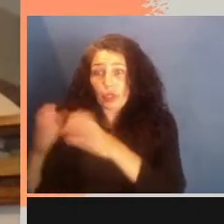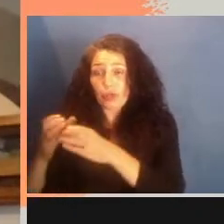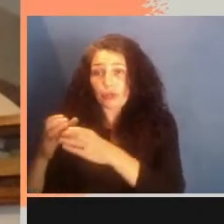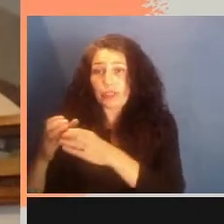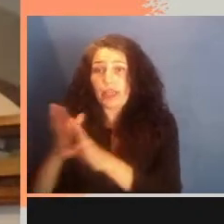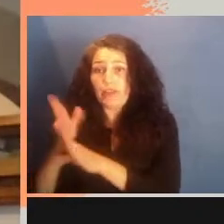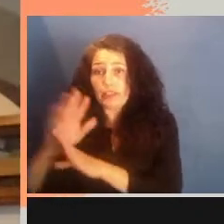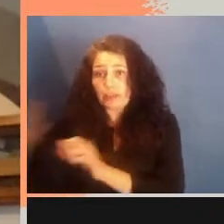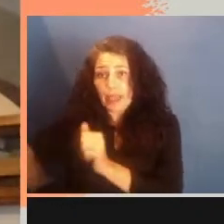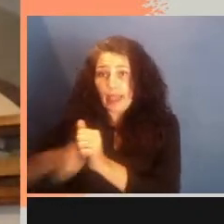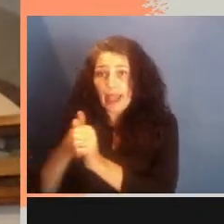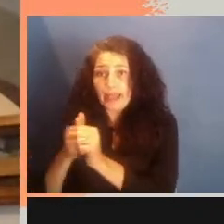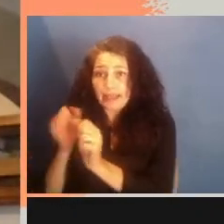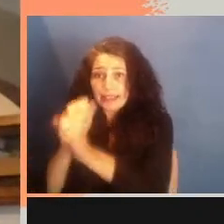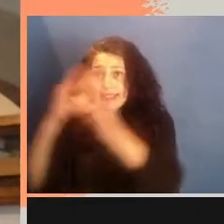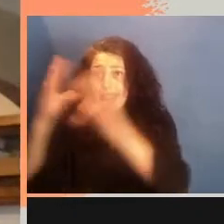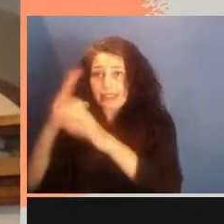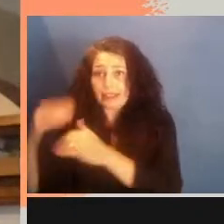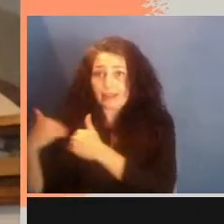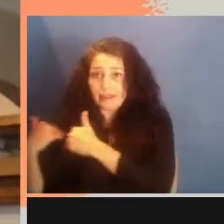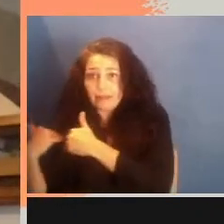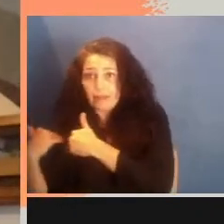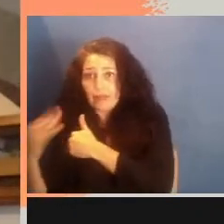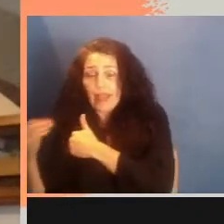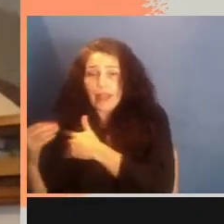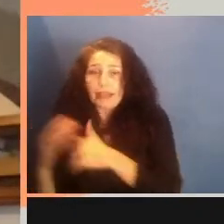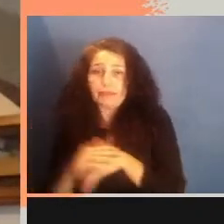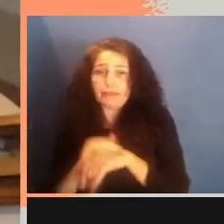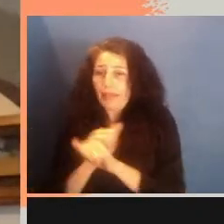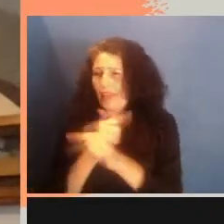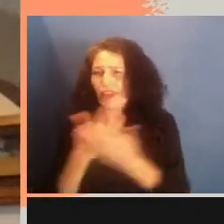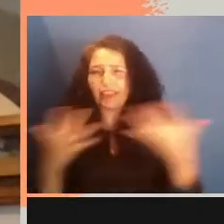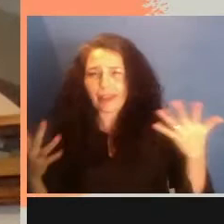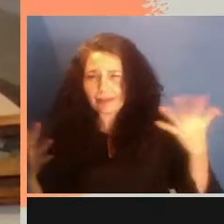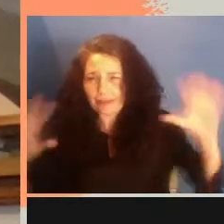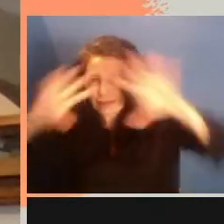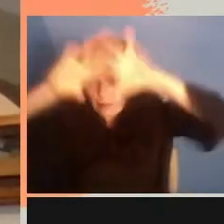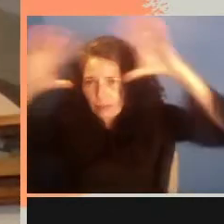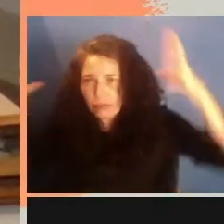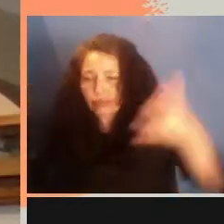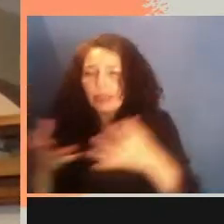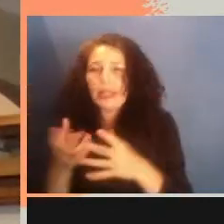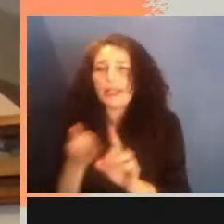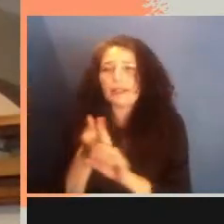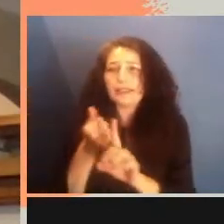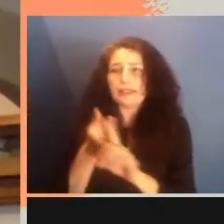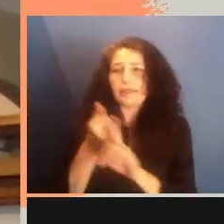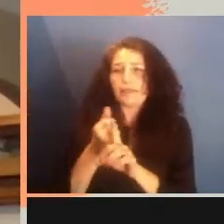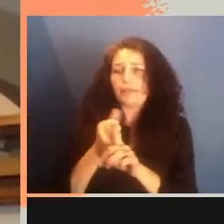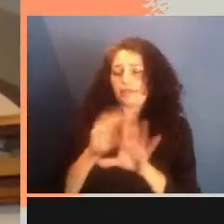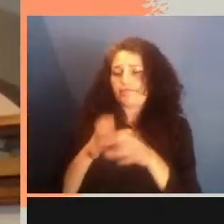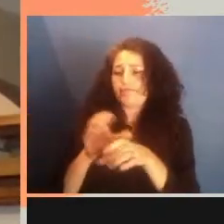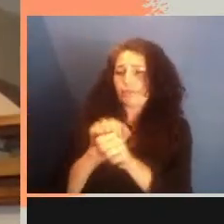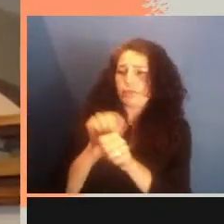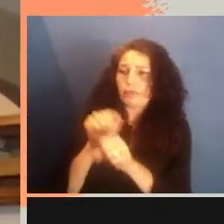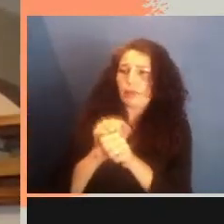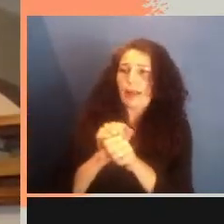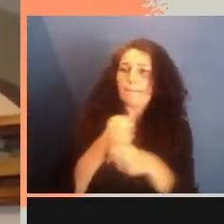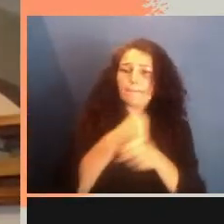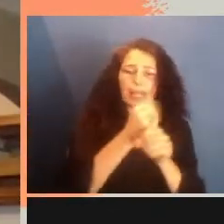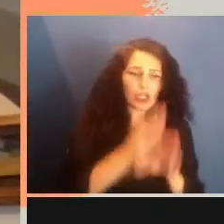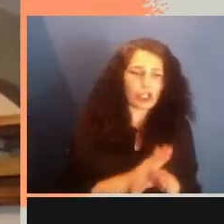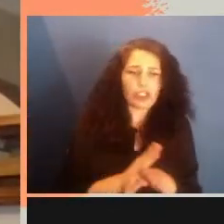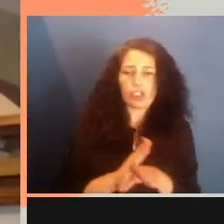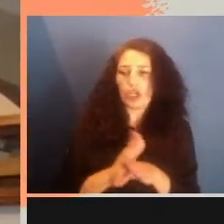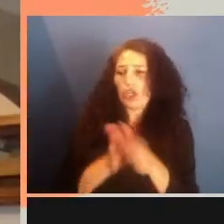possibility, embodies all of that. Self-organized groups of makers, curators, distributors, academics,